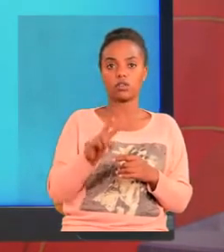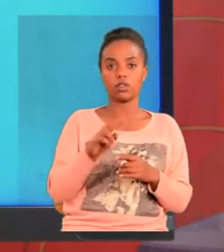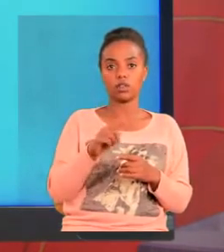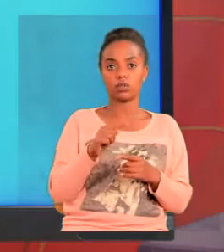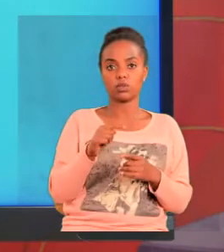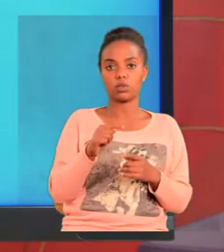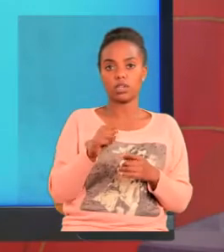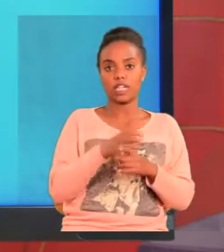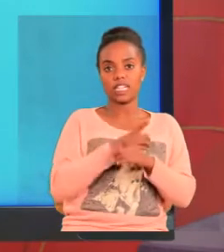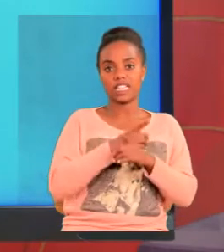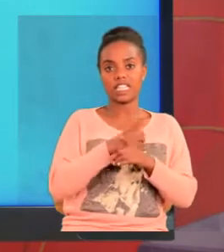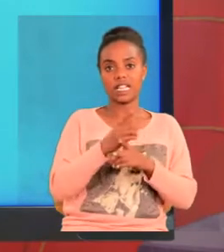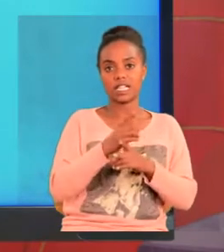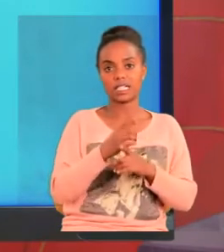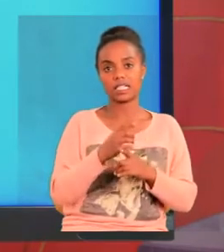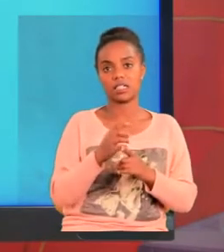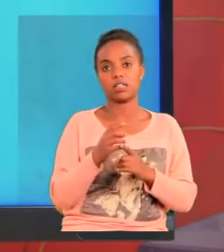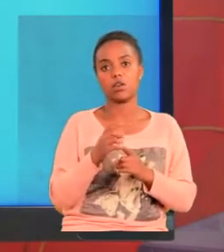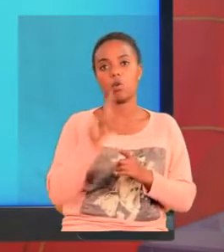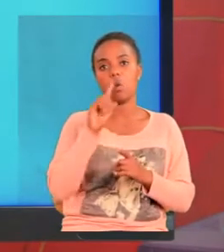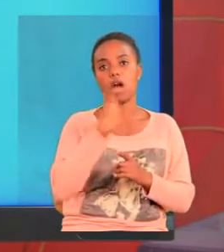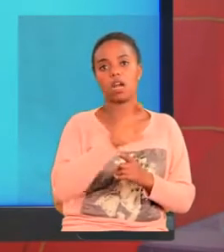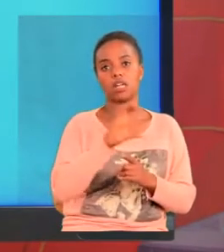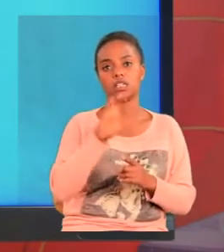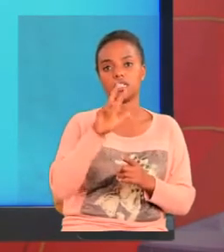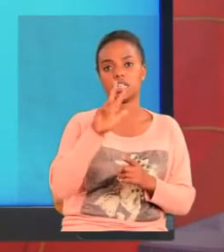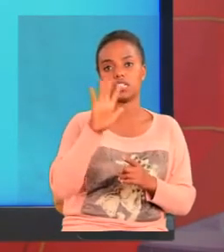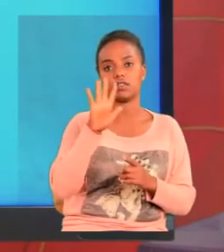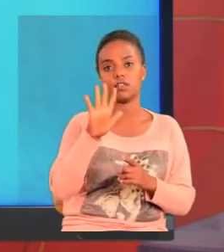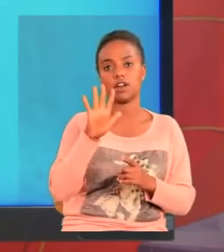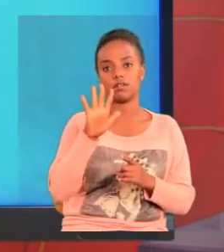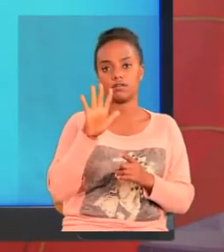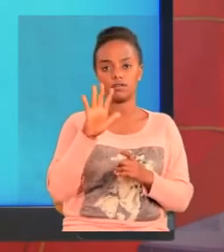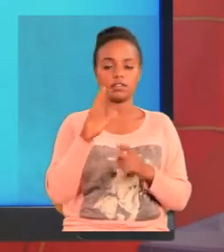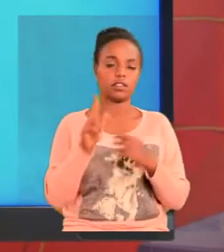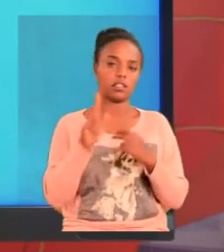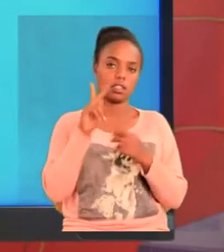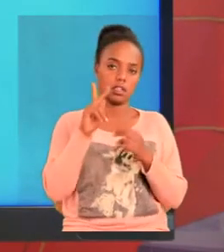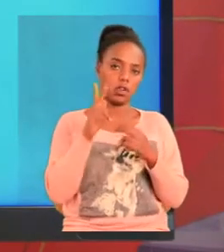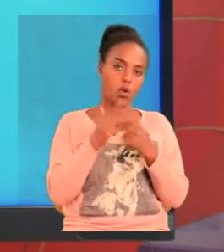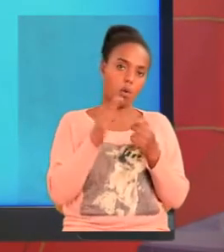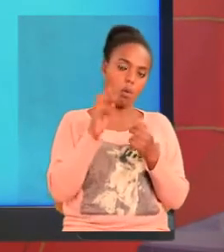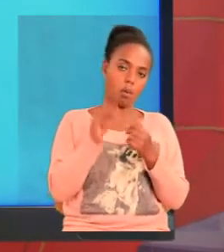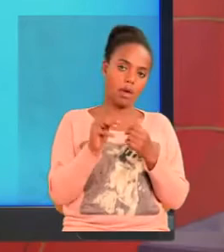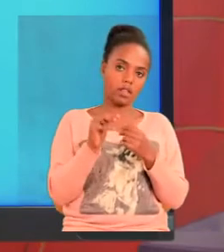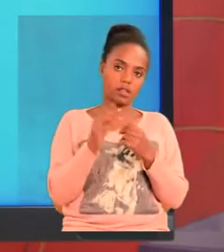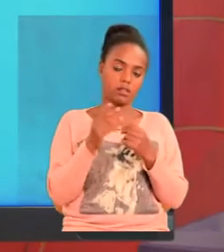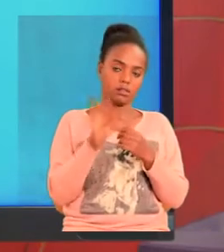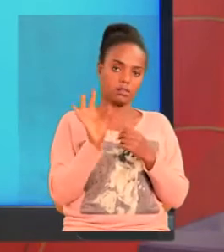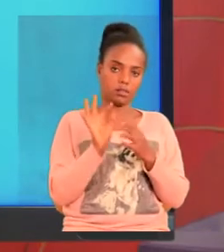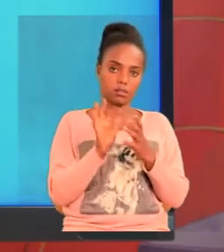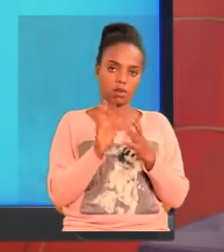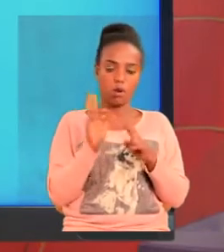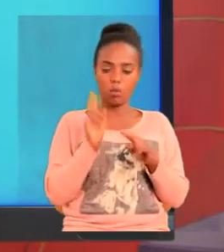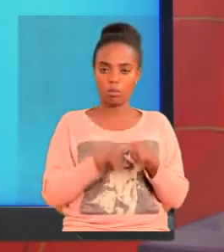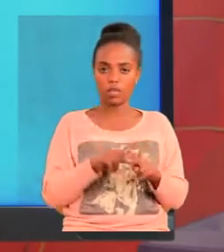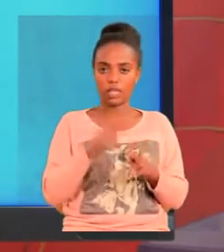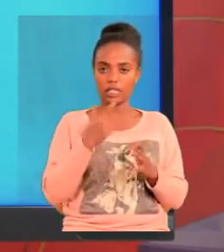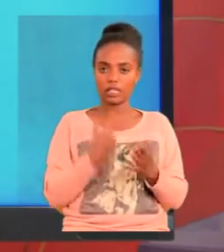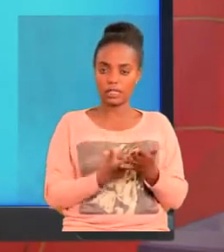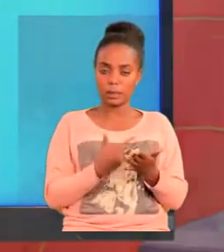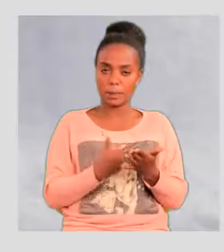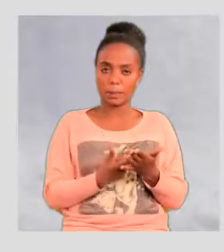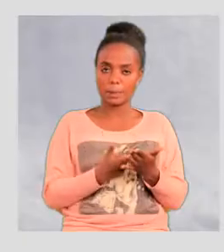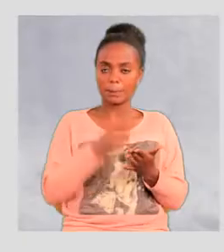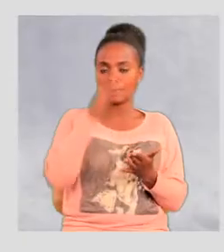this 135 km. When you multiply this, you get 135. So putting this